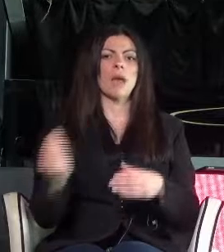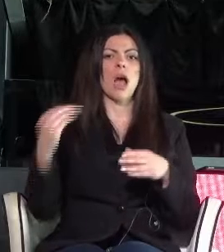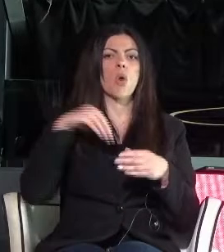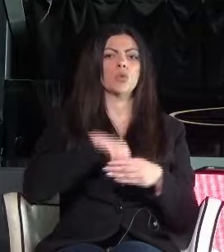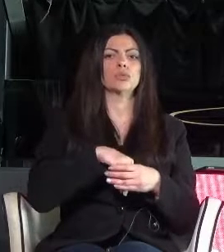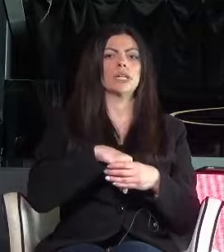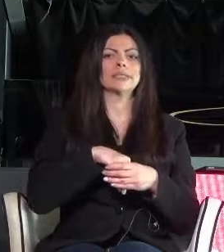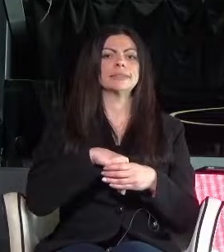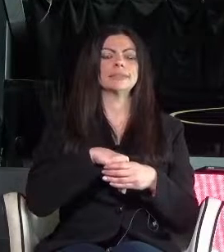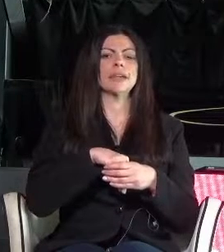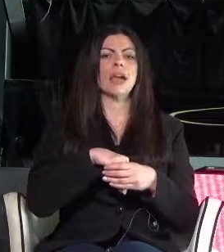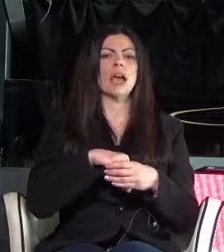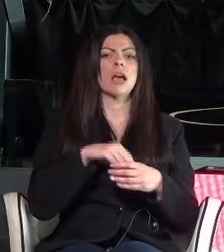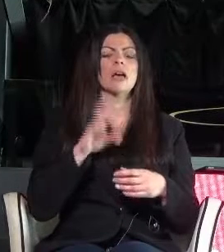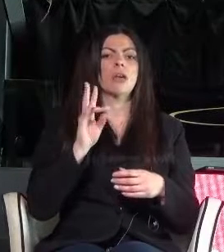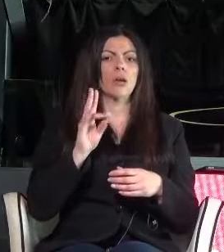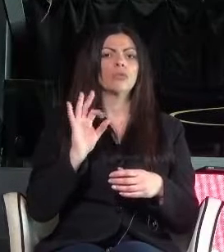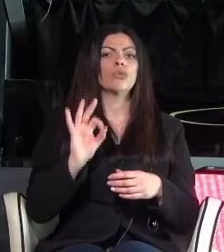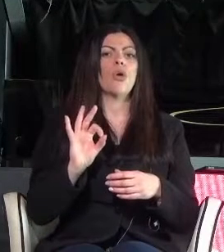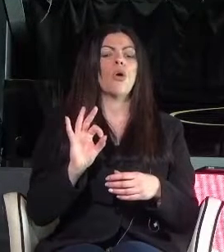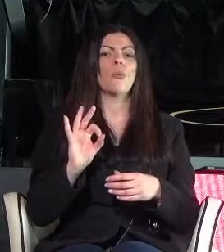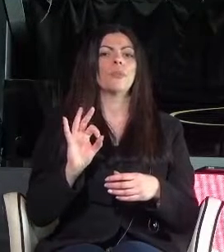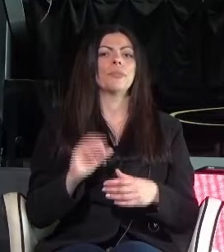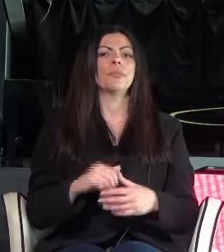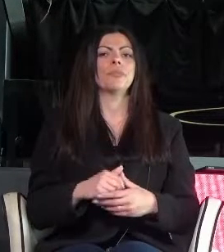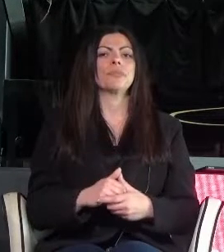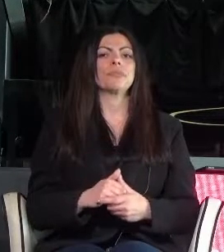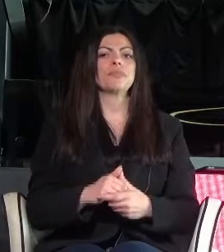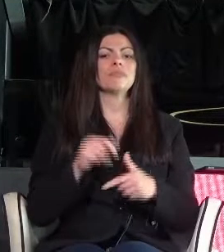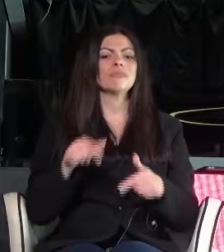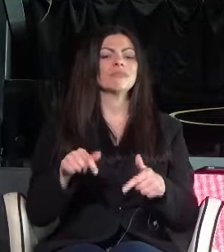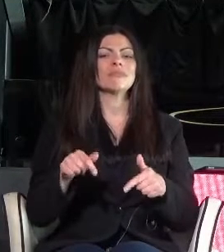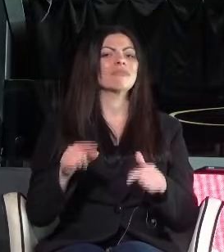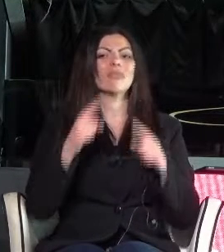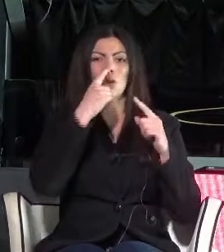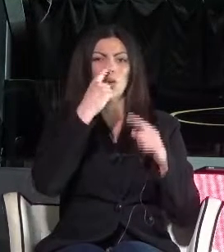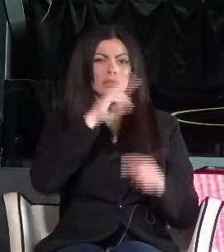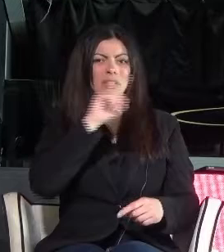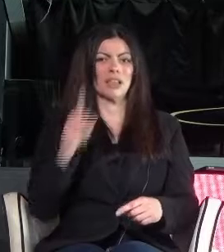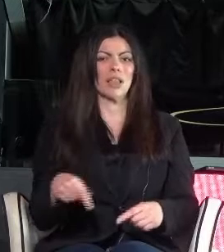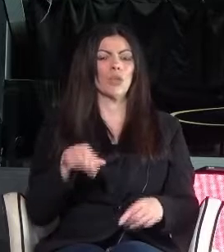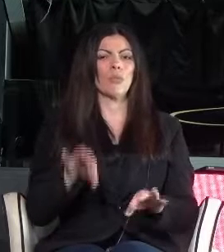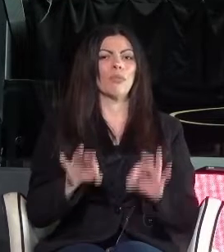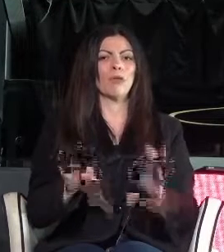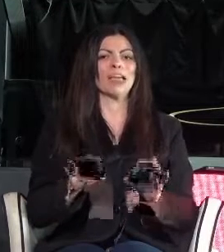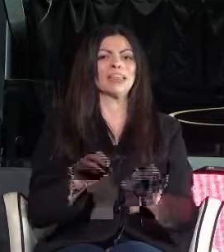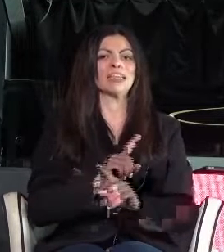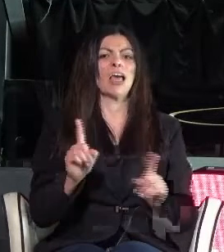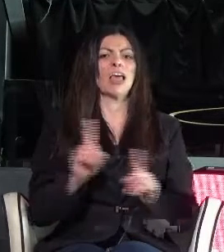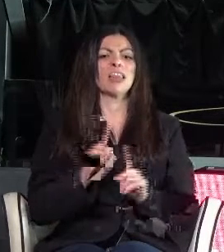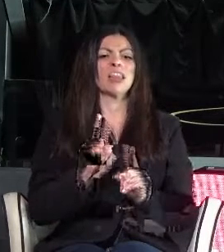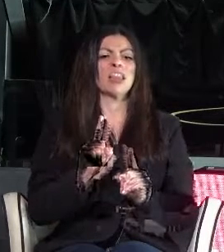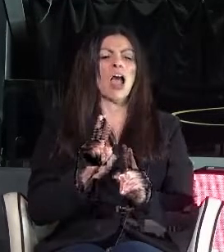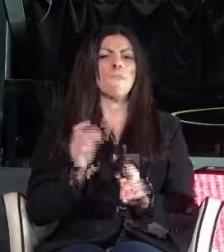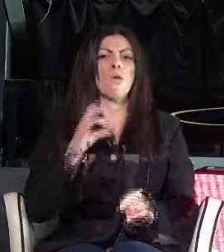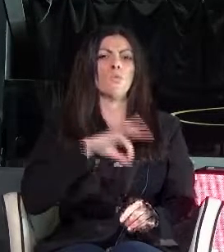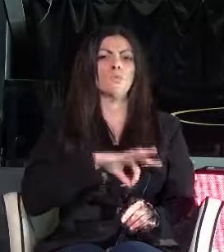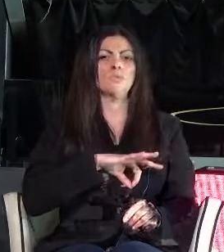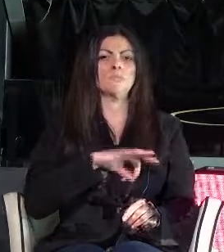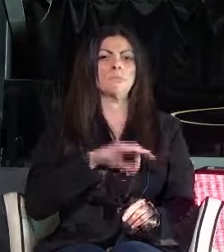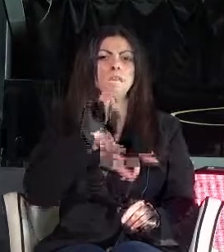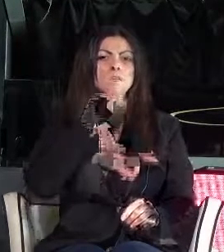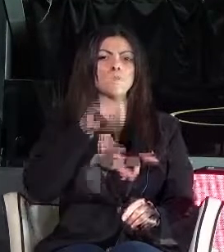is unsuccessful right now in Ukraine. So Russia thought it would be like 2-day operation, and now it's